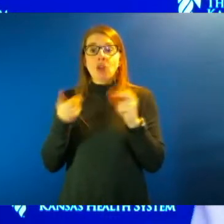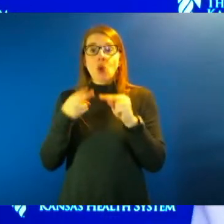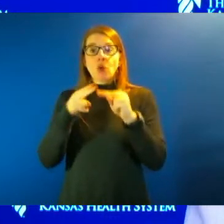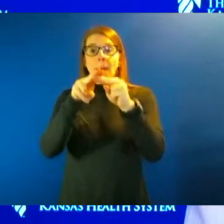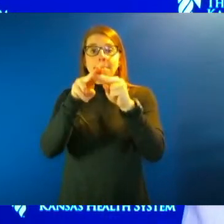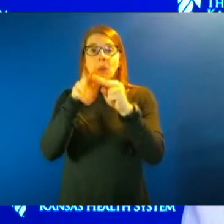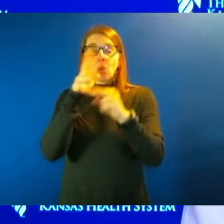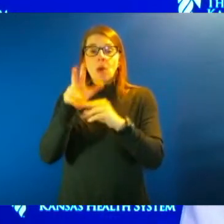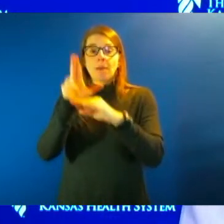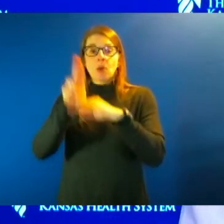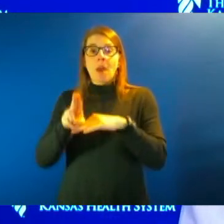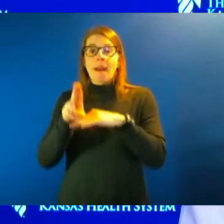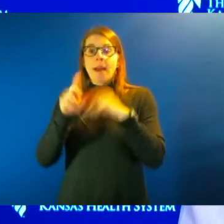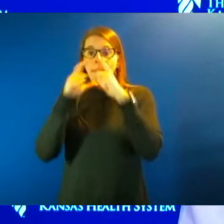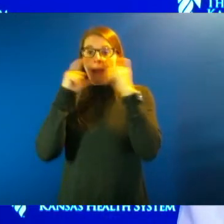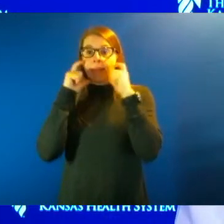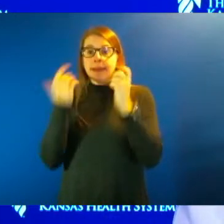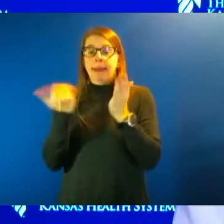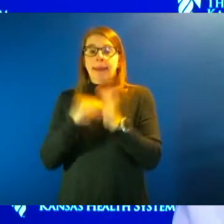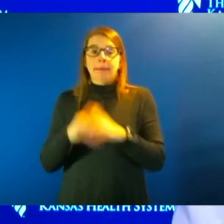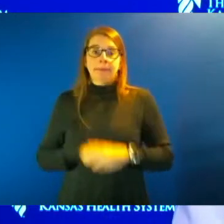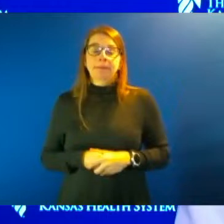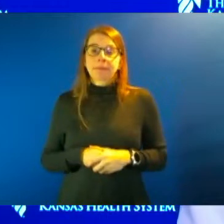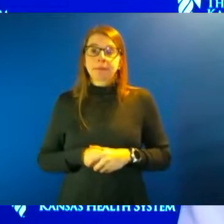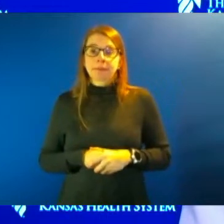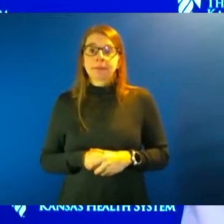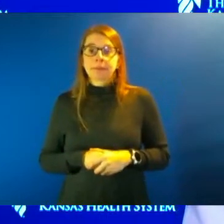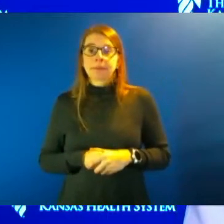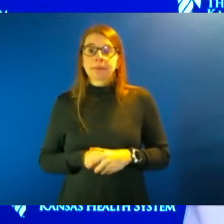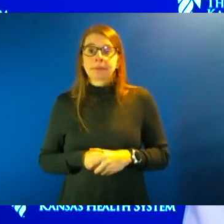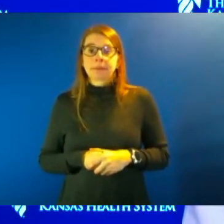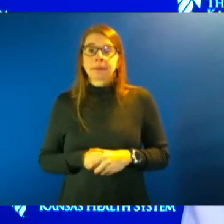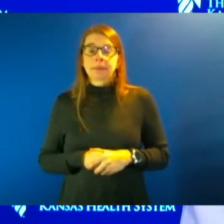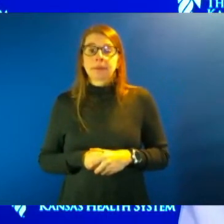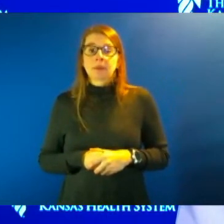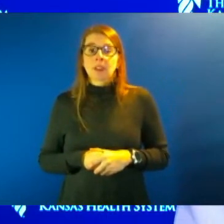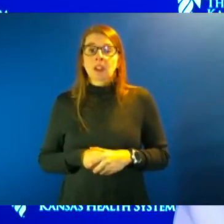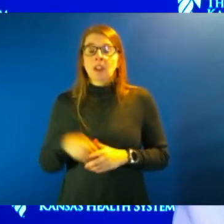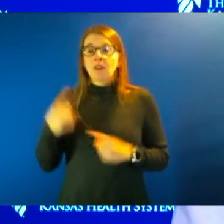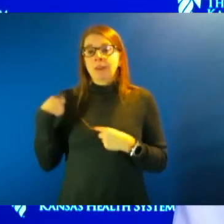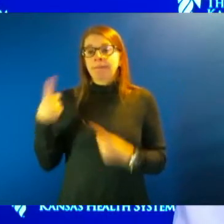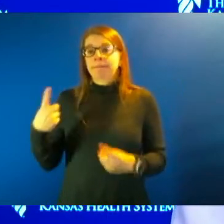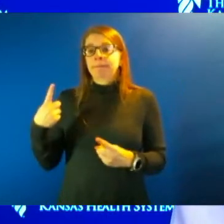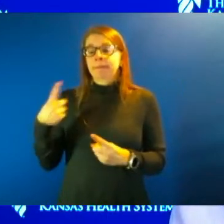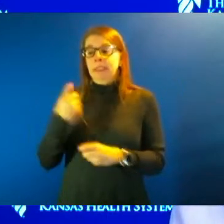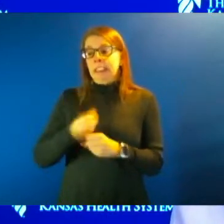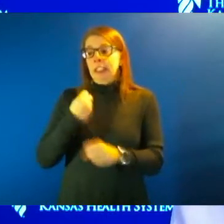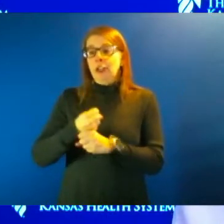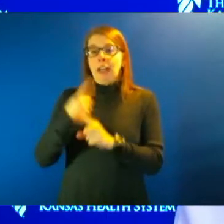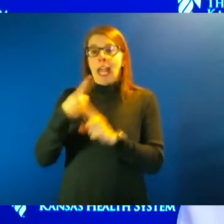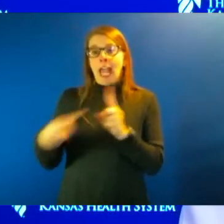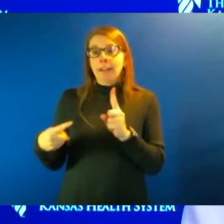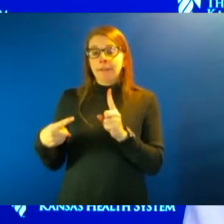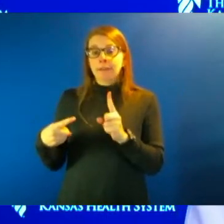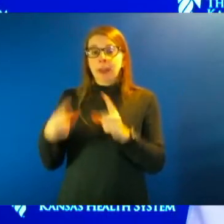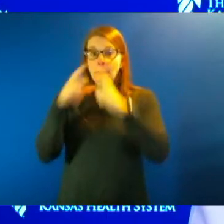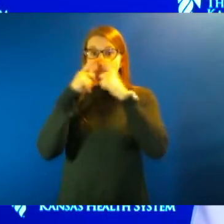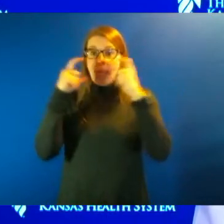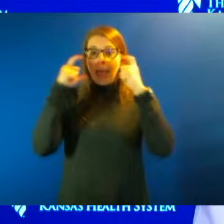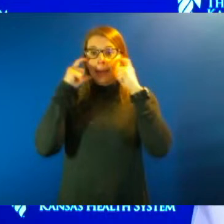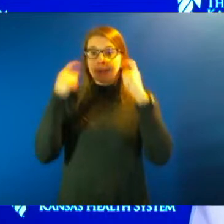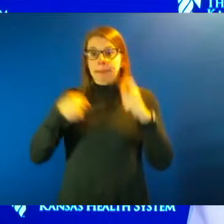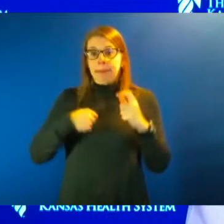back. It'll be back on. So certainly, for this past year and a half, it's certainly the mask on me has been on